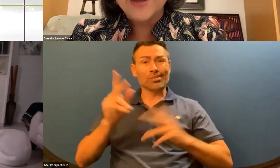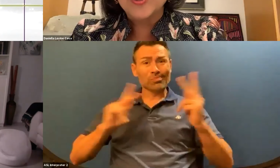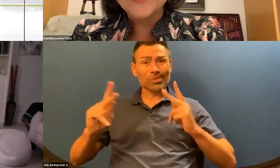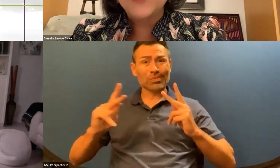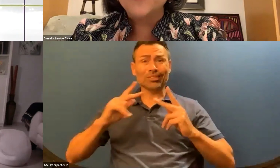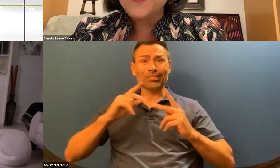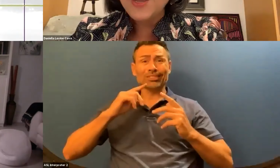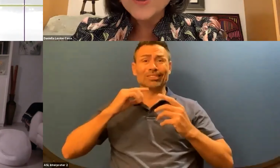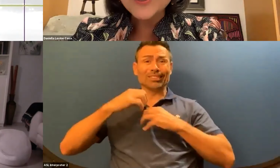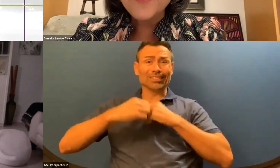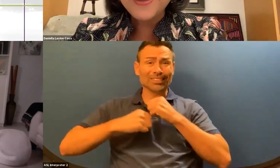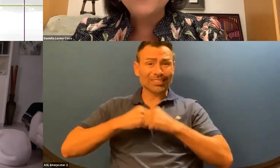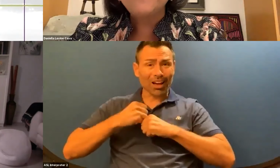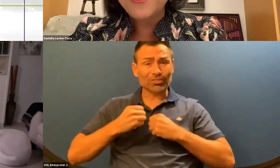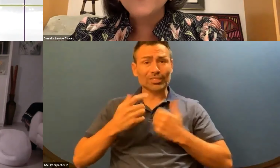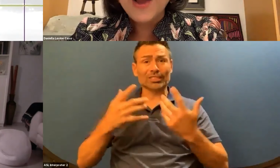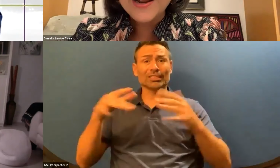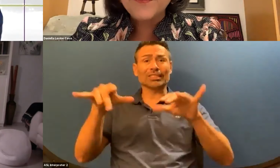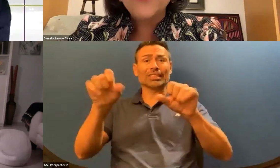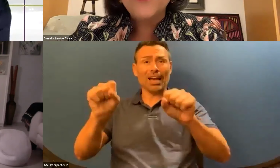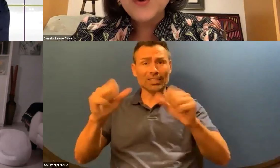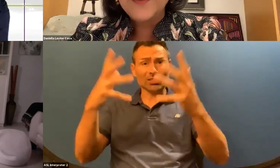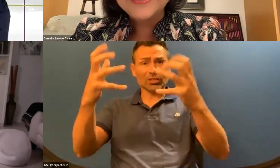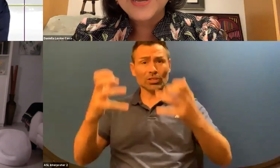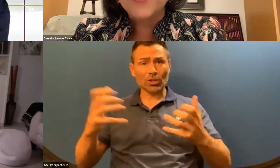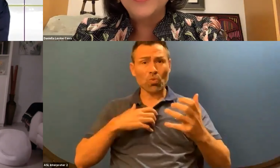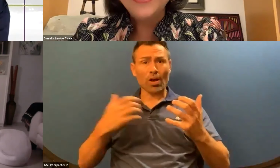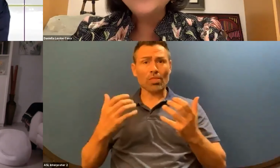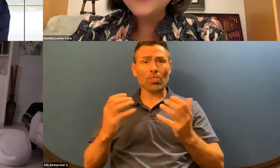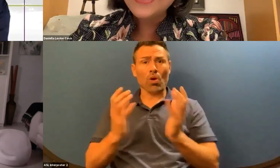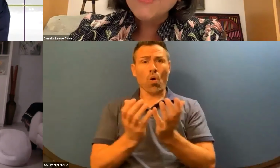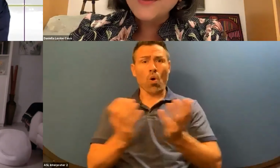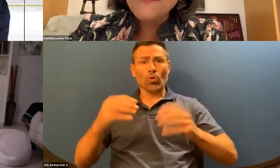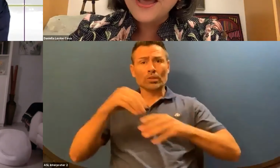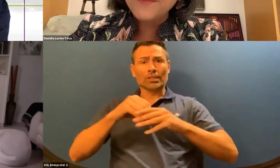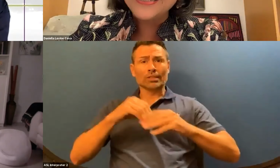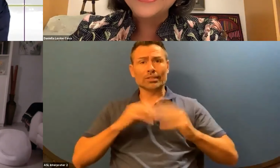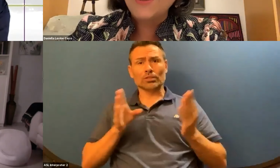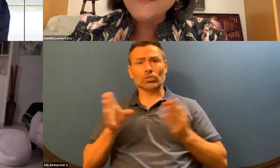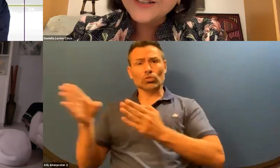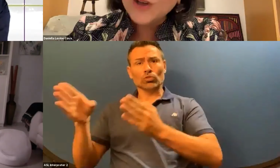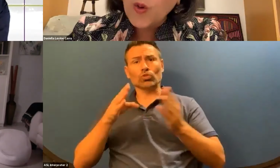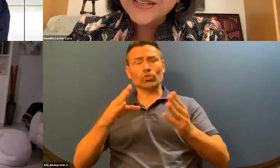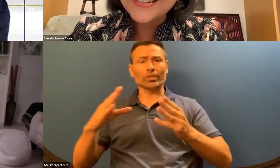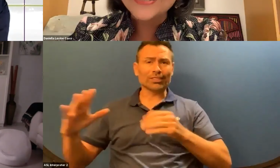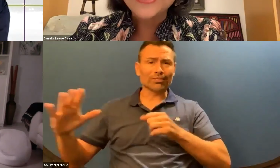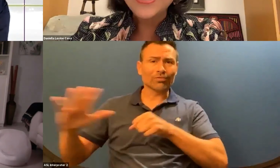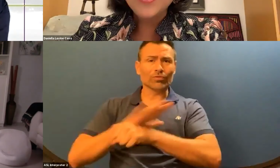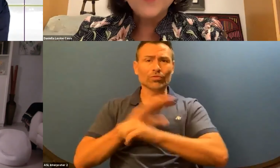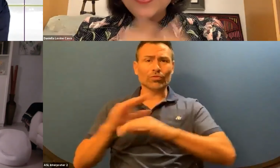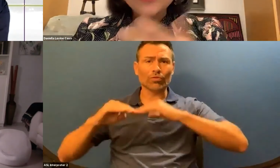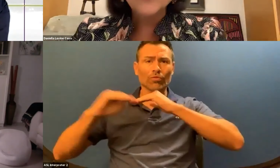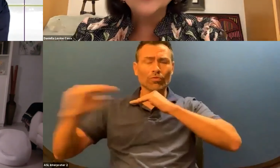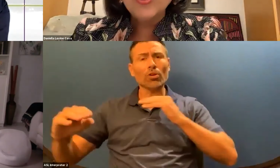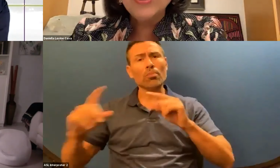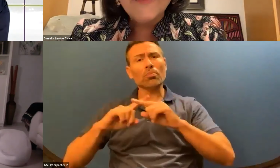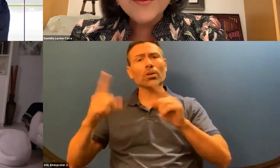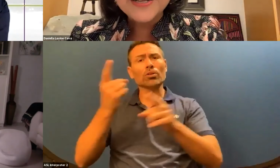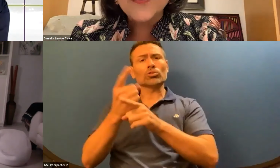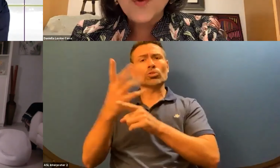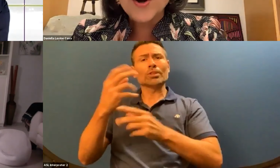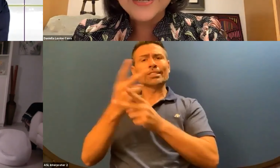their potholes filled, but they also want to be able to pay the rent and put food on the table, take care of their families and not face homelessness. That's what